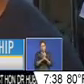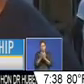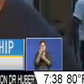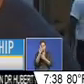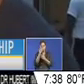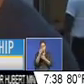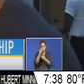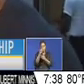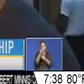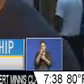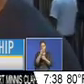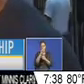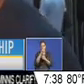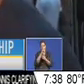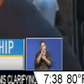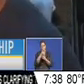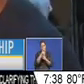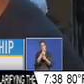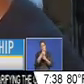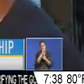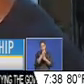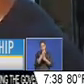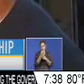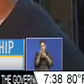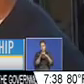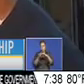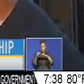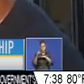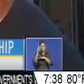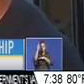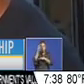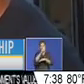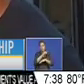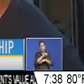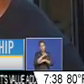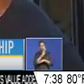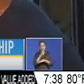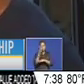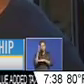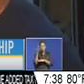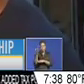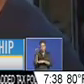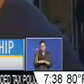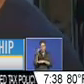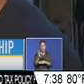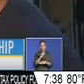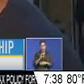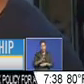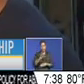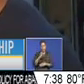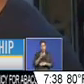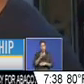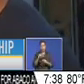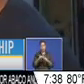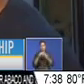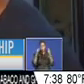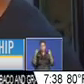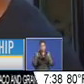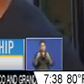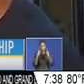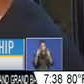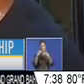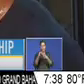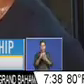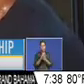Square Garden. Again, your very own Toriano Johnson will be headlining that card, and I feel great. I'm inspired. Though we